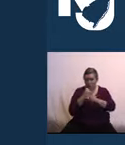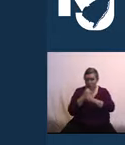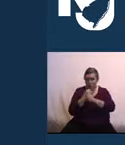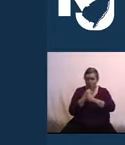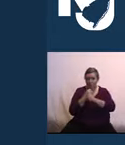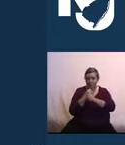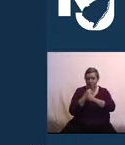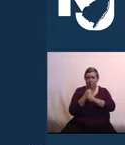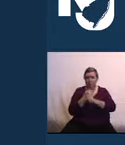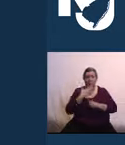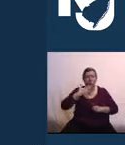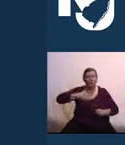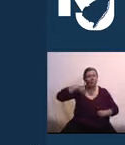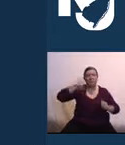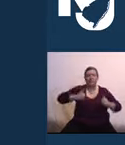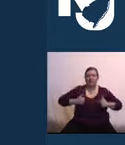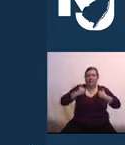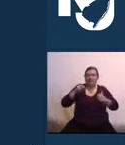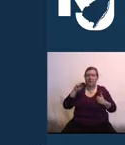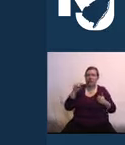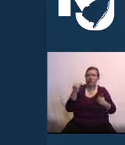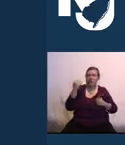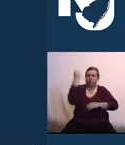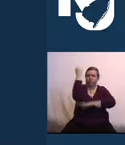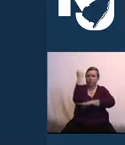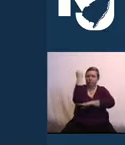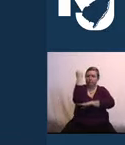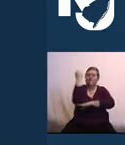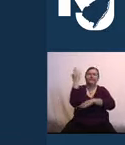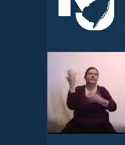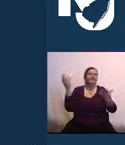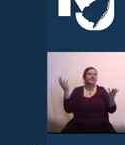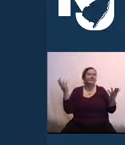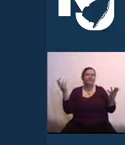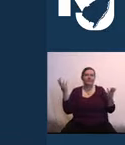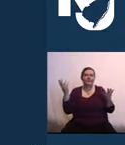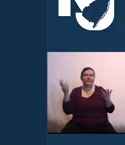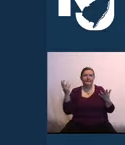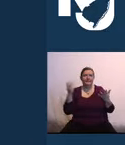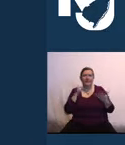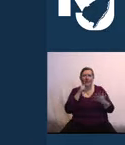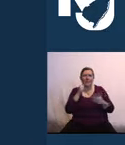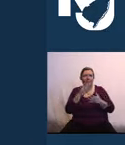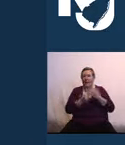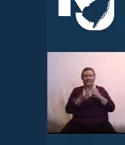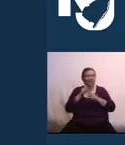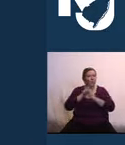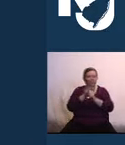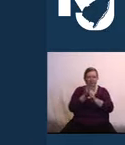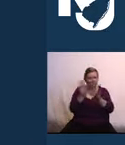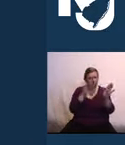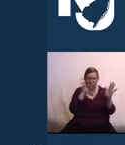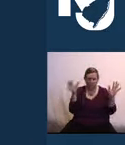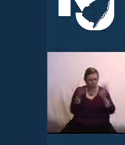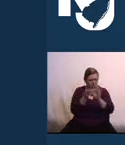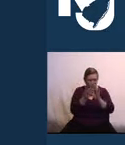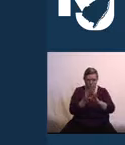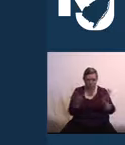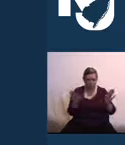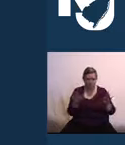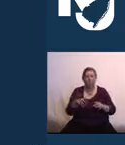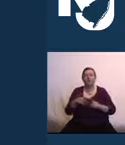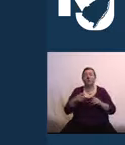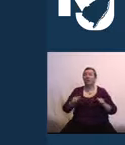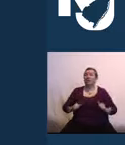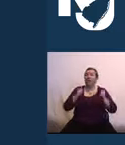the oldest living New Jerseyan. She did not pass, to the best of our knowledge, by the way, from COVID. Her life spanned so